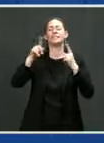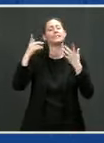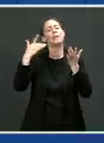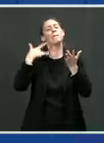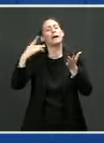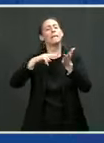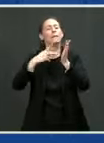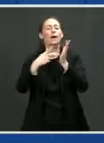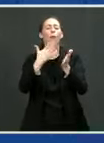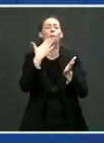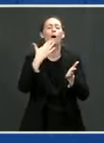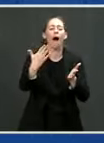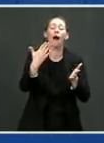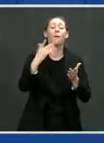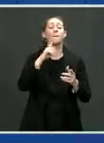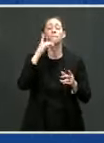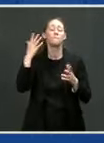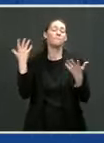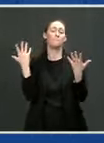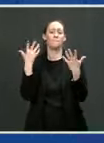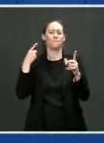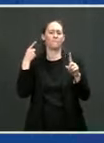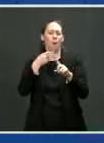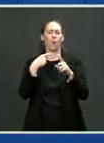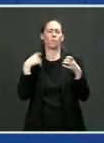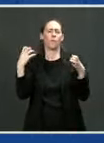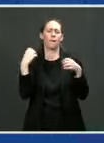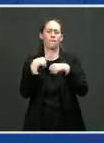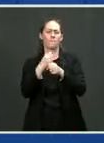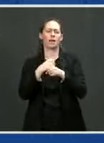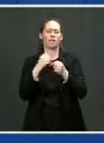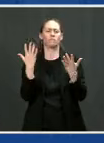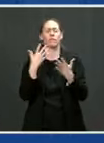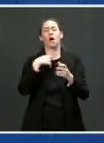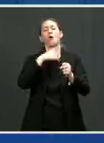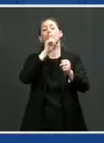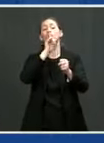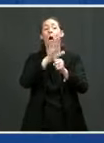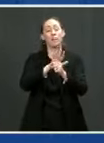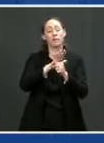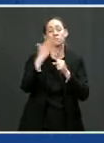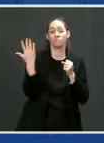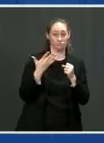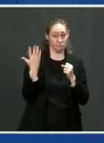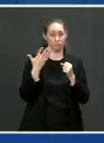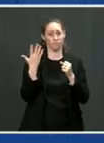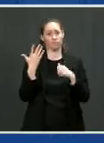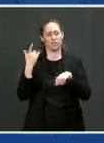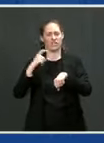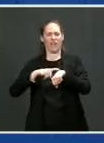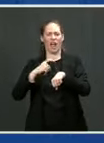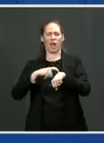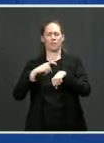that a time's going to come, I promise you. Not believable now.